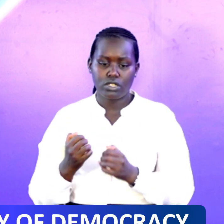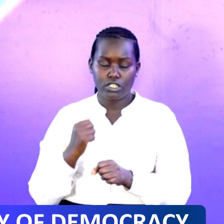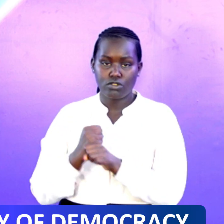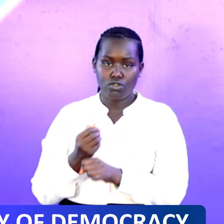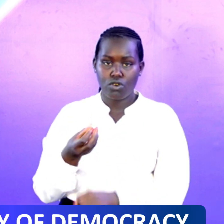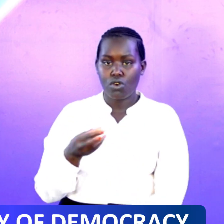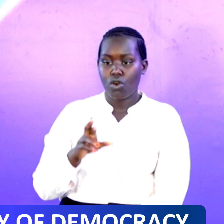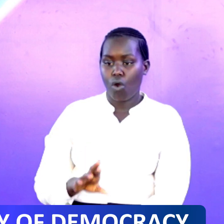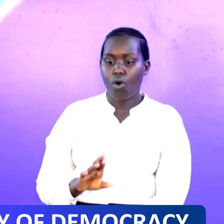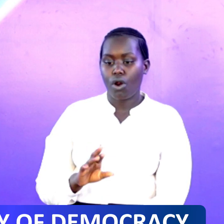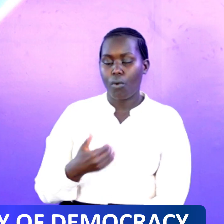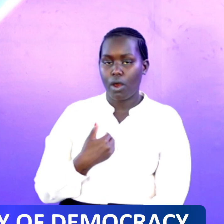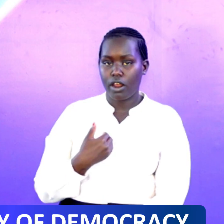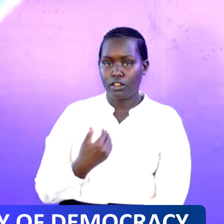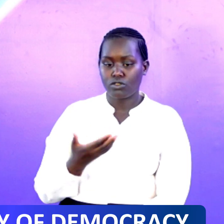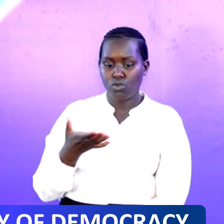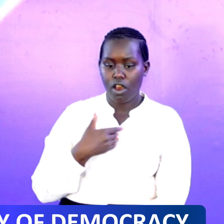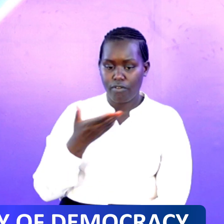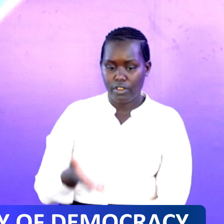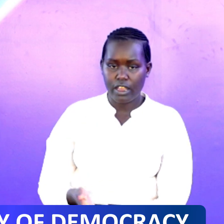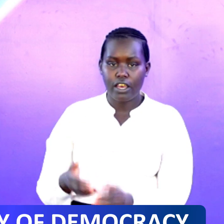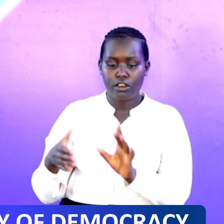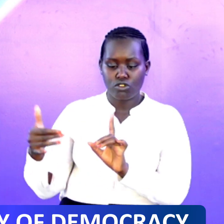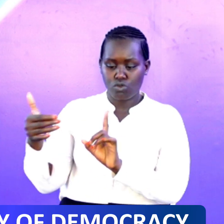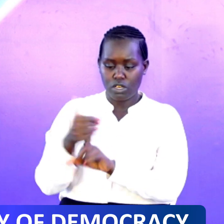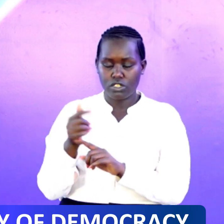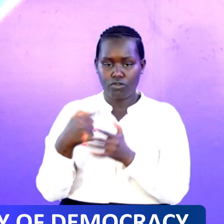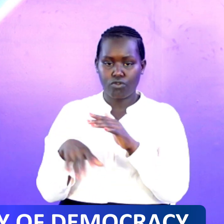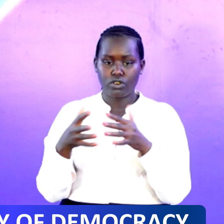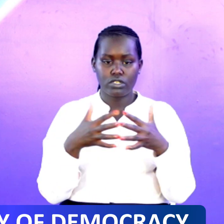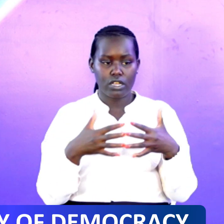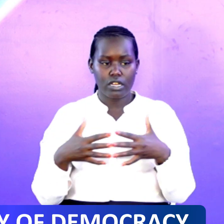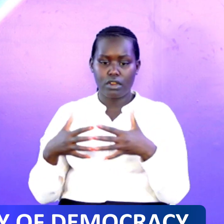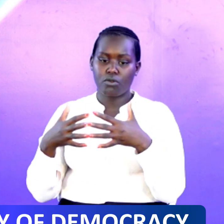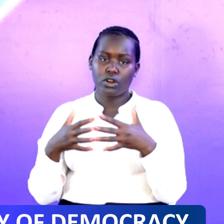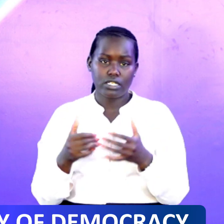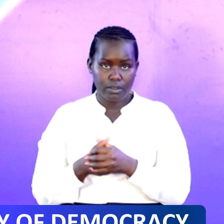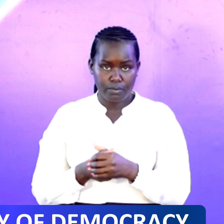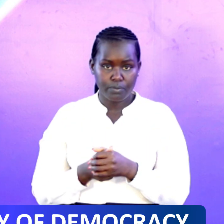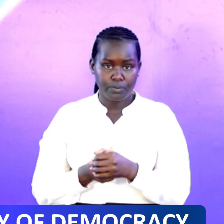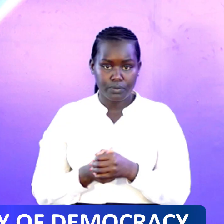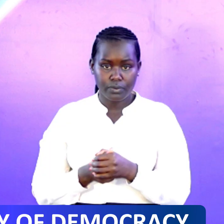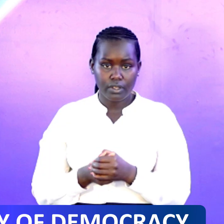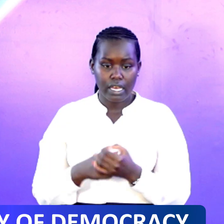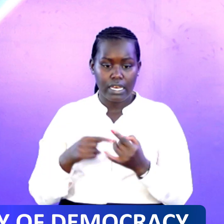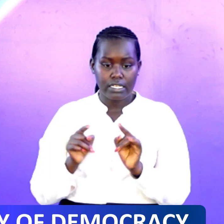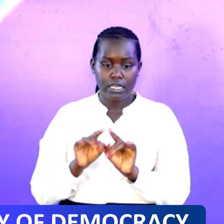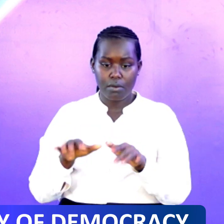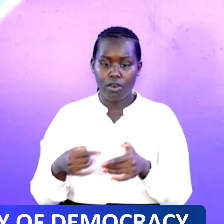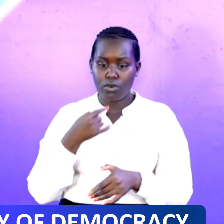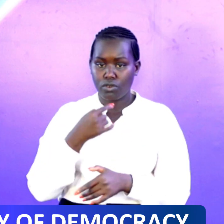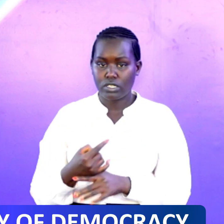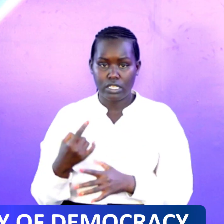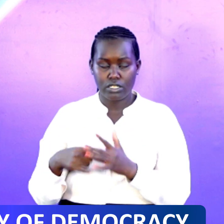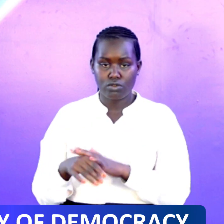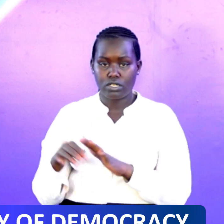we need to put in place for us to achieve democracy, somewhat achieve democracy, even as you say that it is a